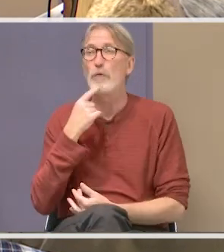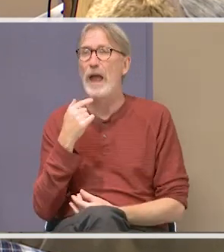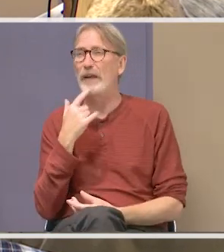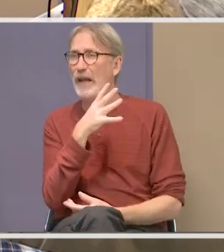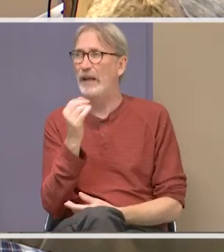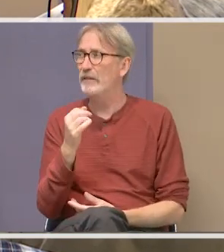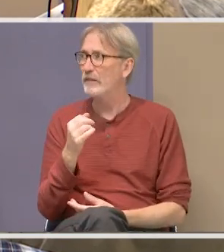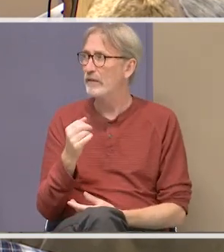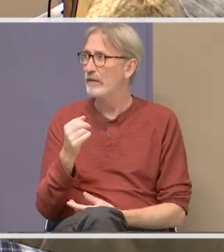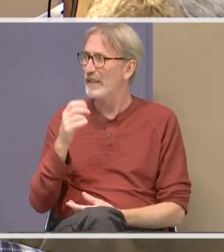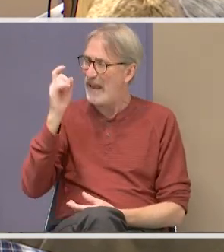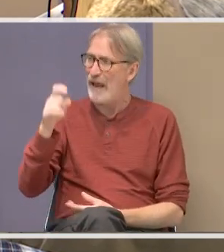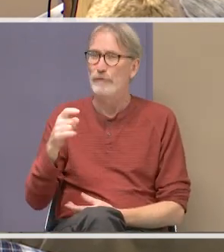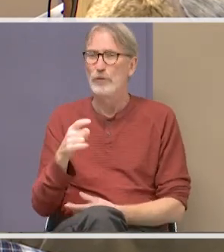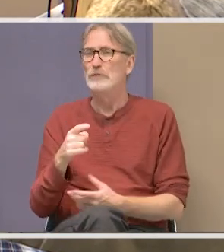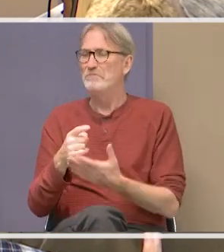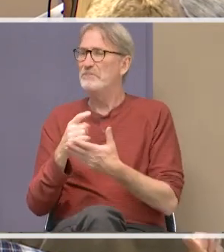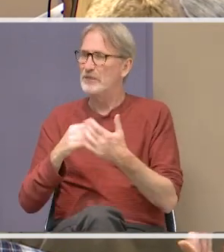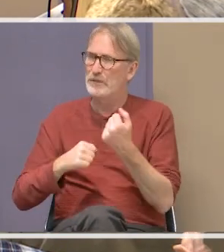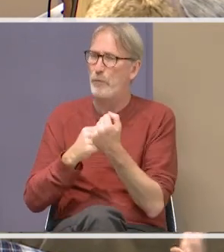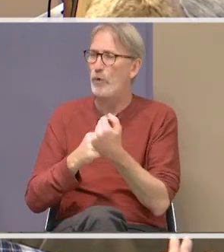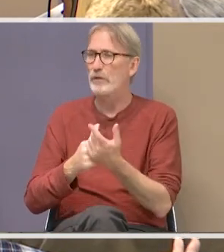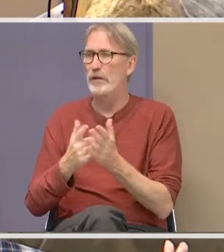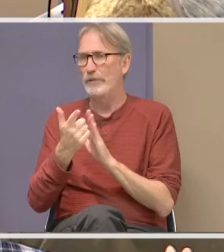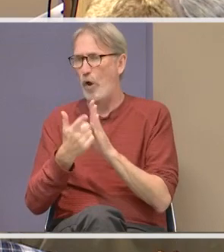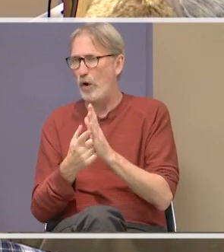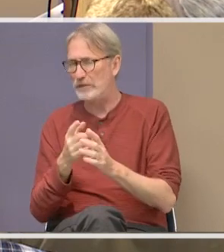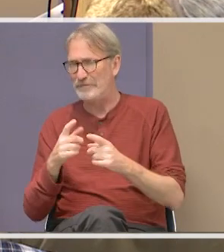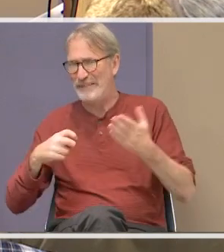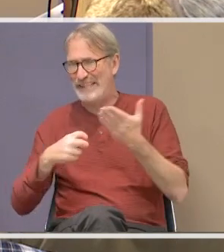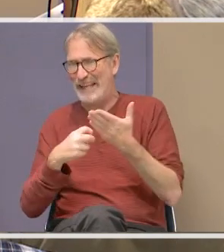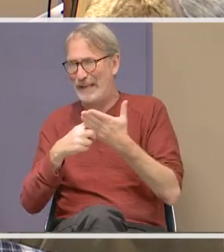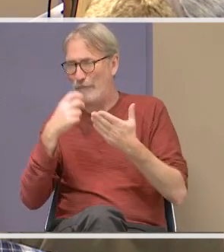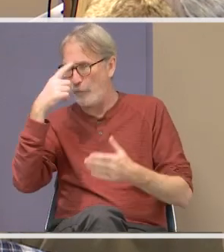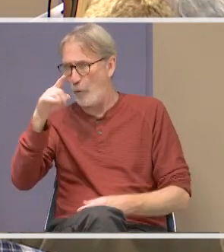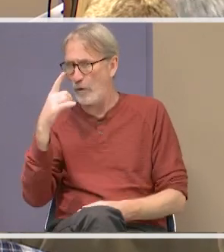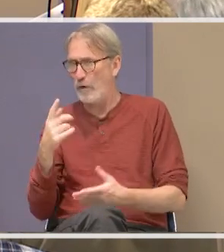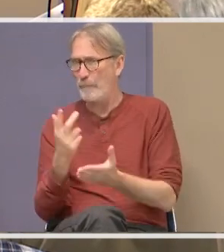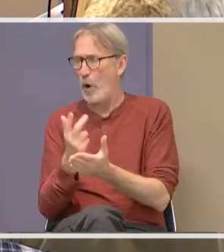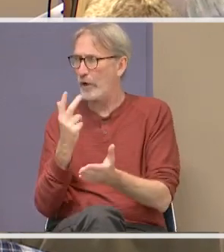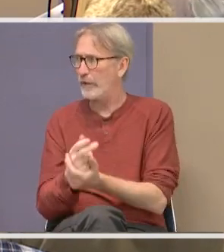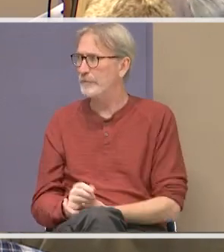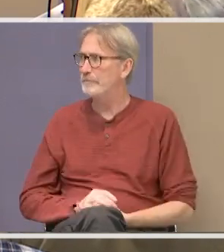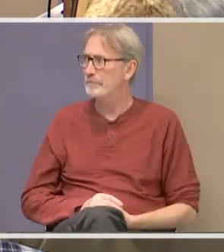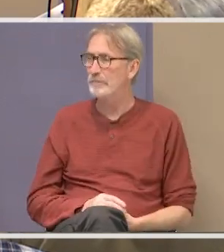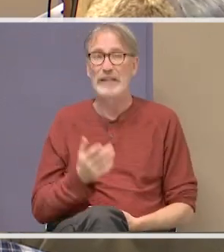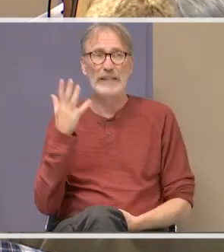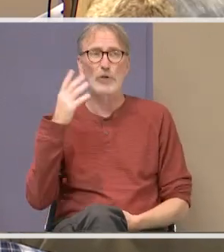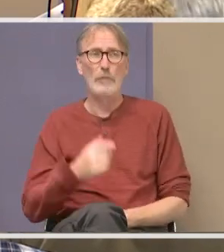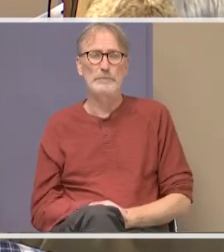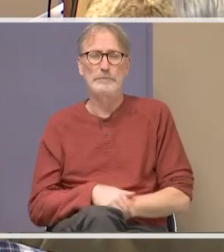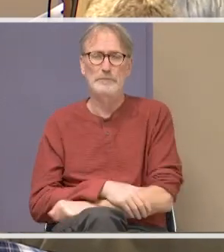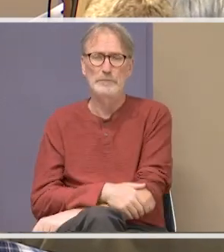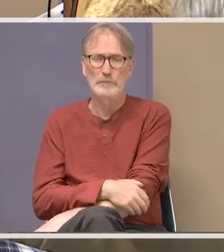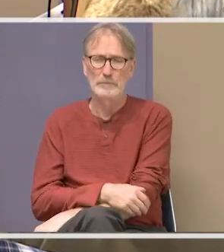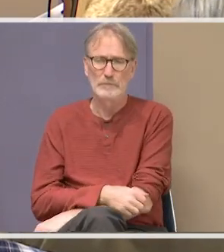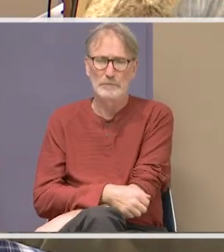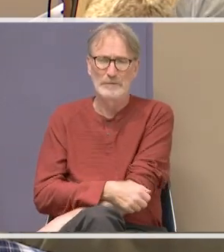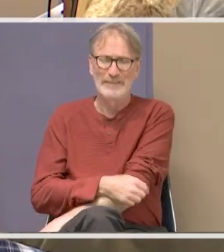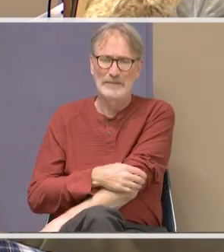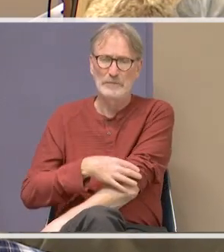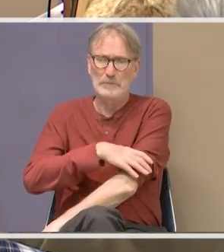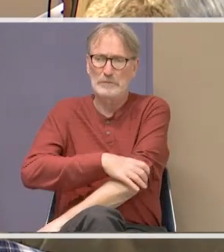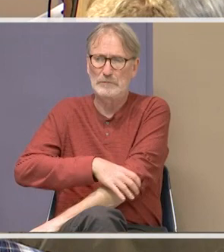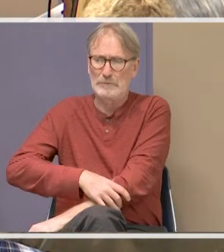out and enforce parking. So the police need to be doing that. That's it. Thank you.